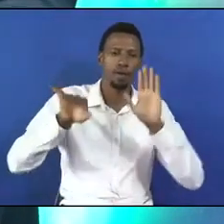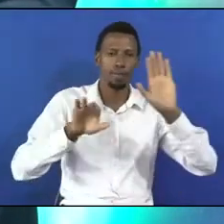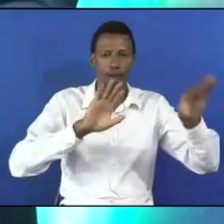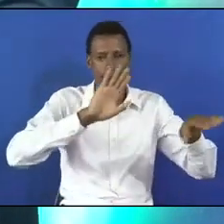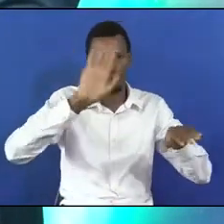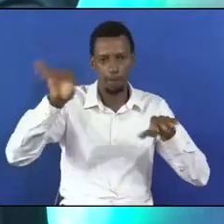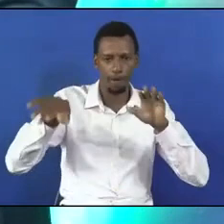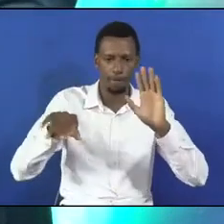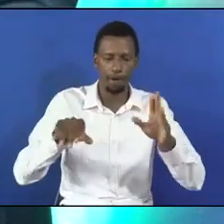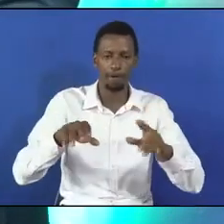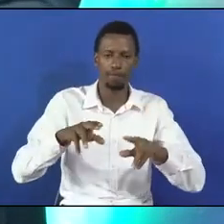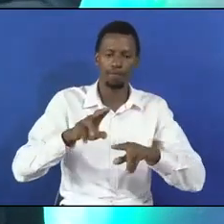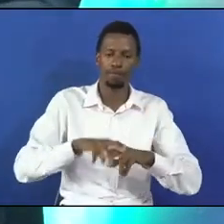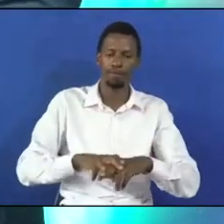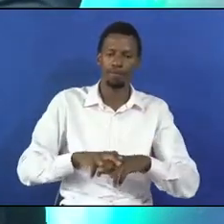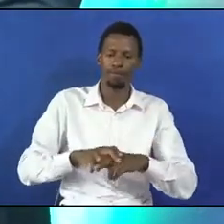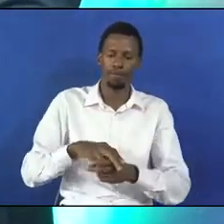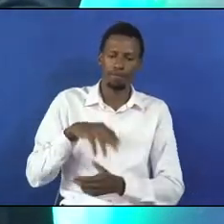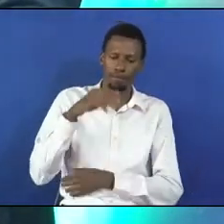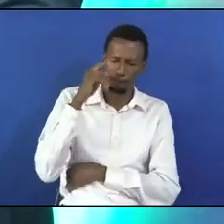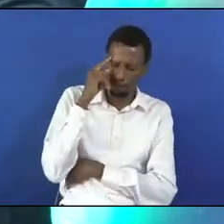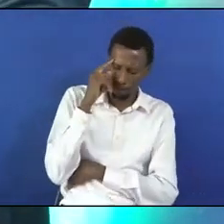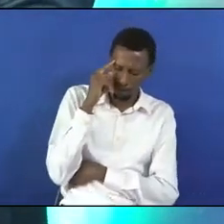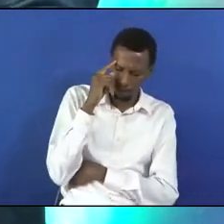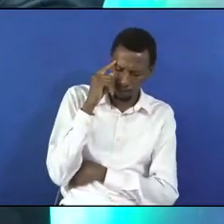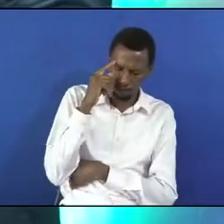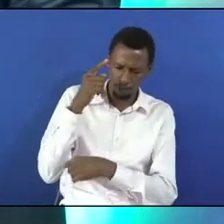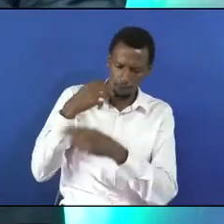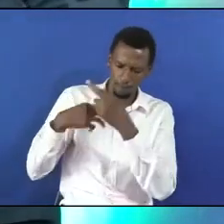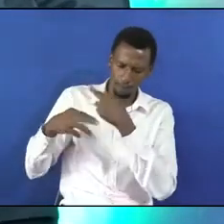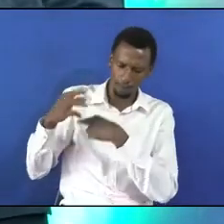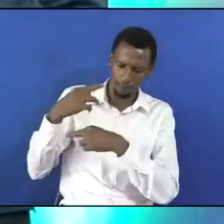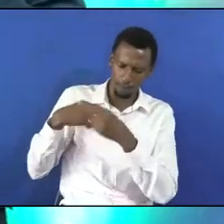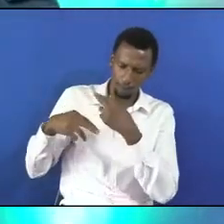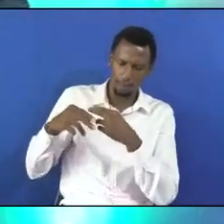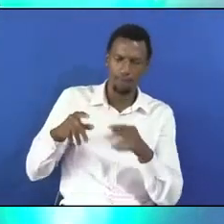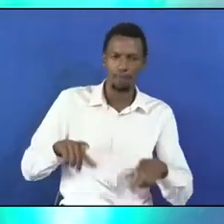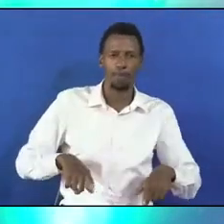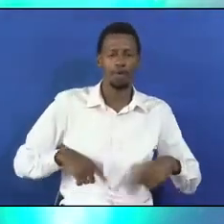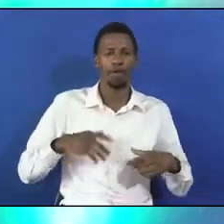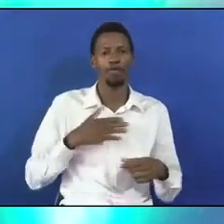down, review our lives. What has gone on in life?